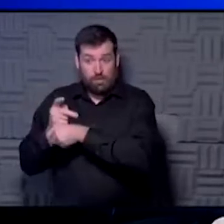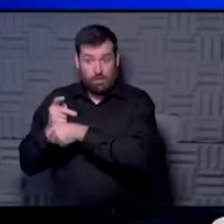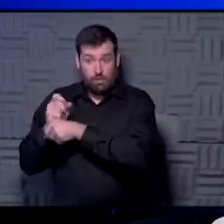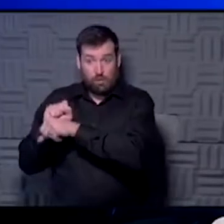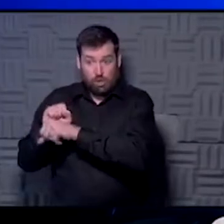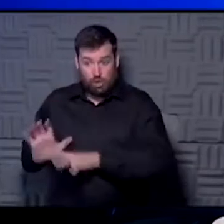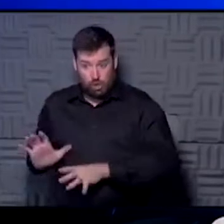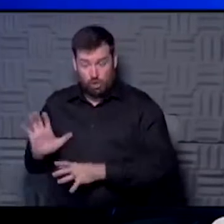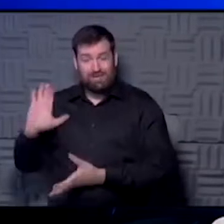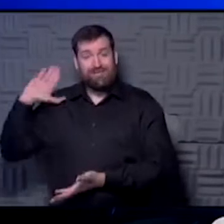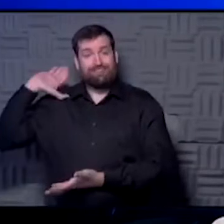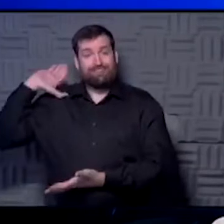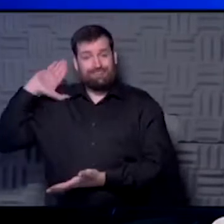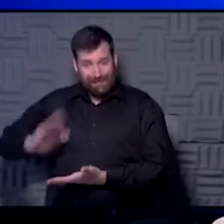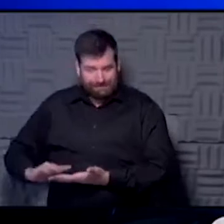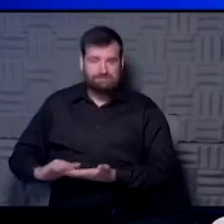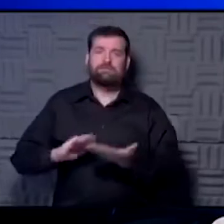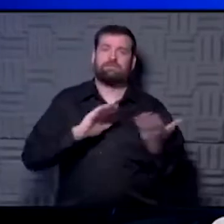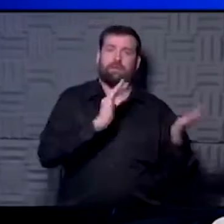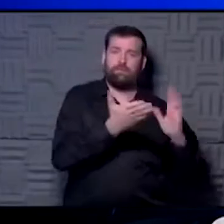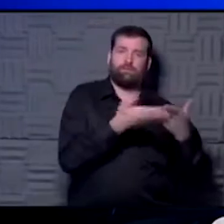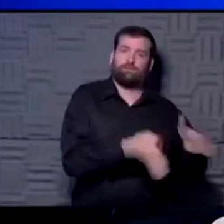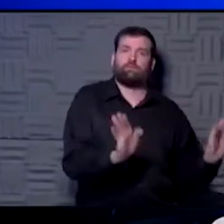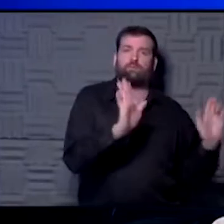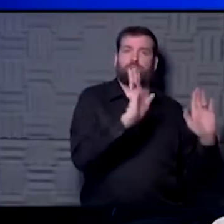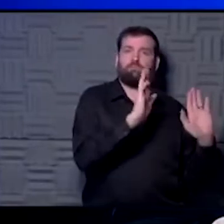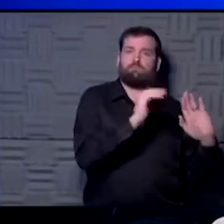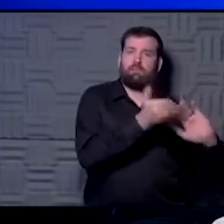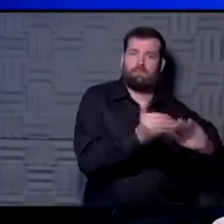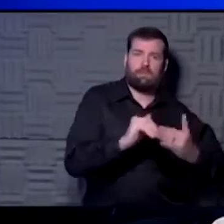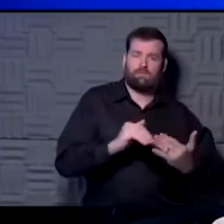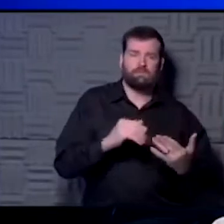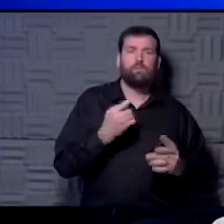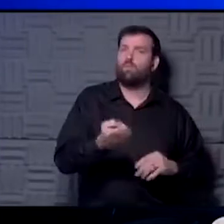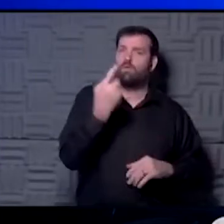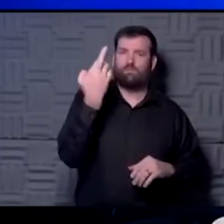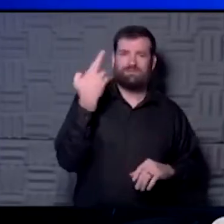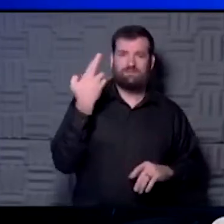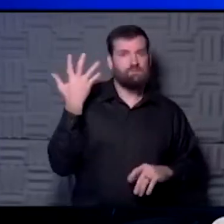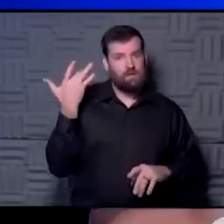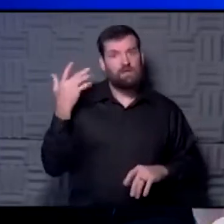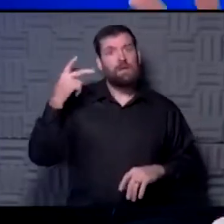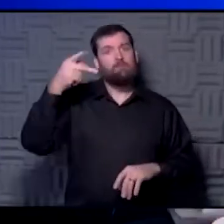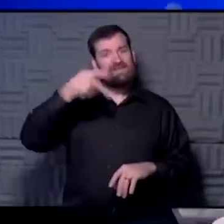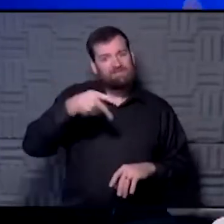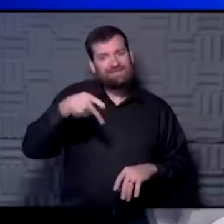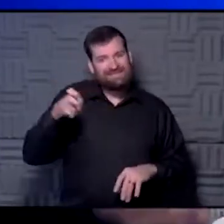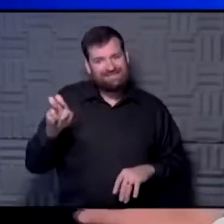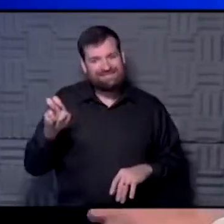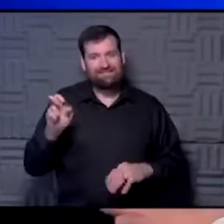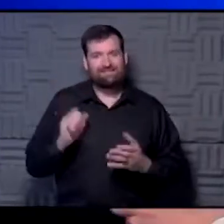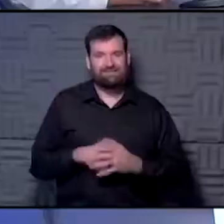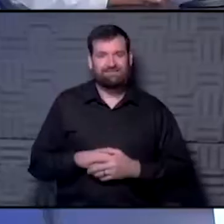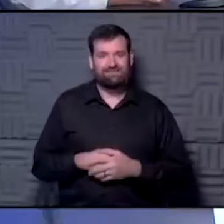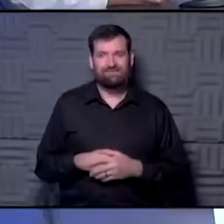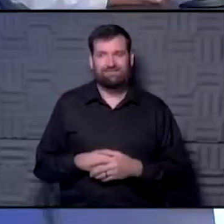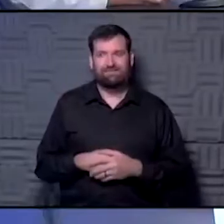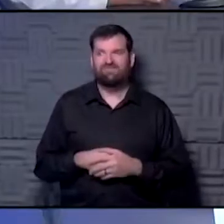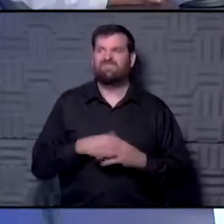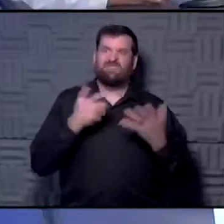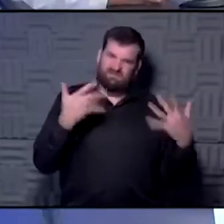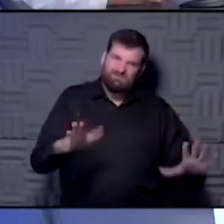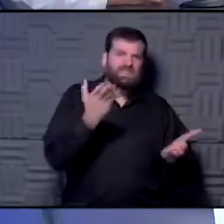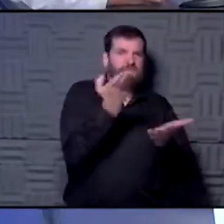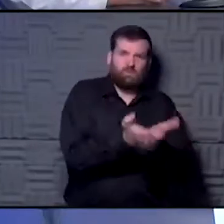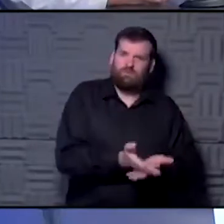COVID is actually lower than that in the general community. And there's only one reason for that. Yeah. It's PPE, Yeah, it's right? It's good And infection that's control. been shown in other